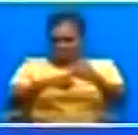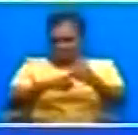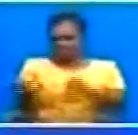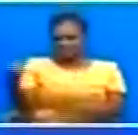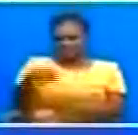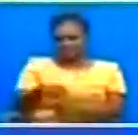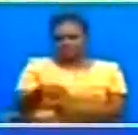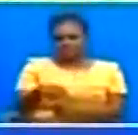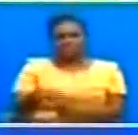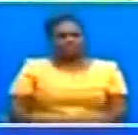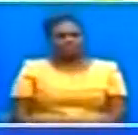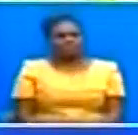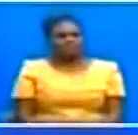today,